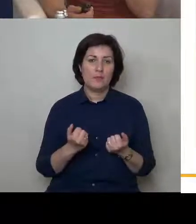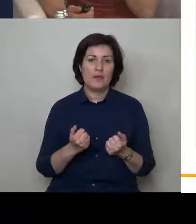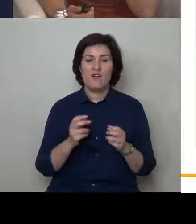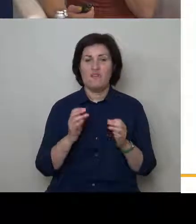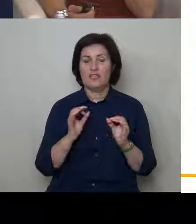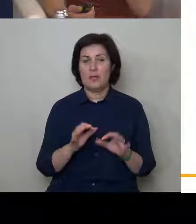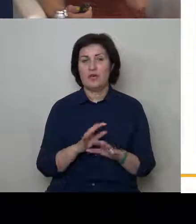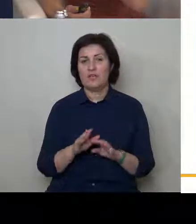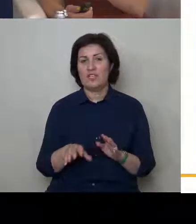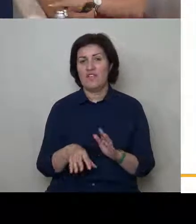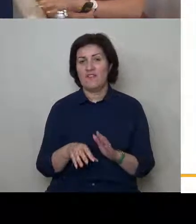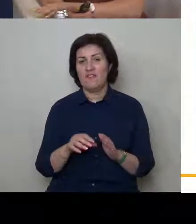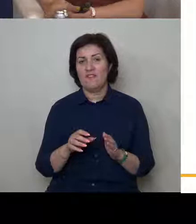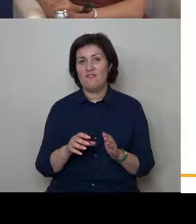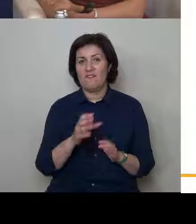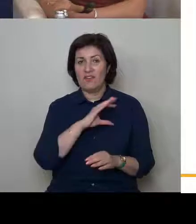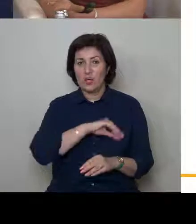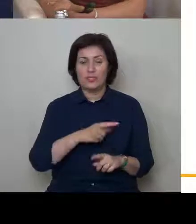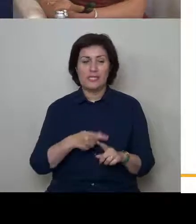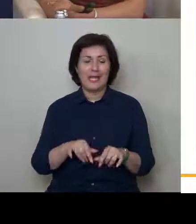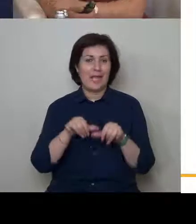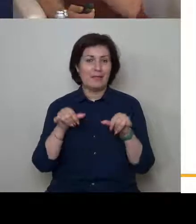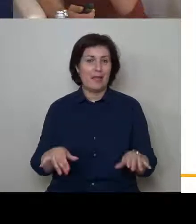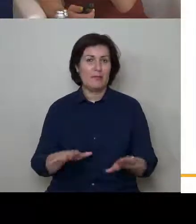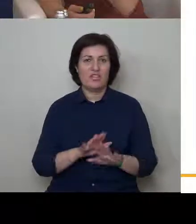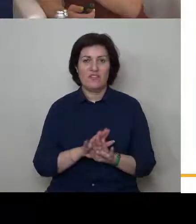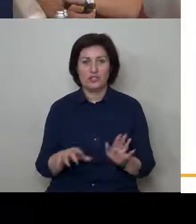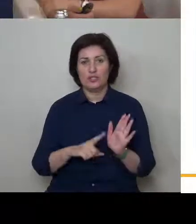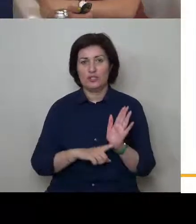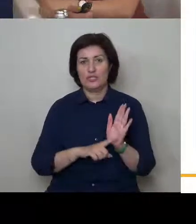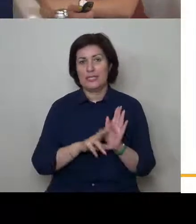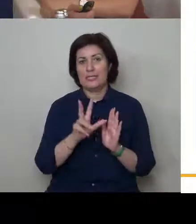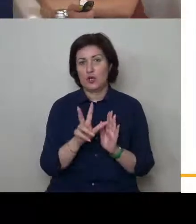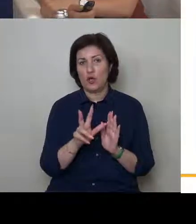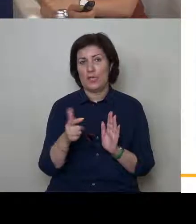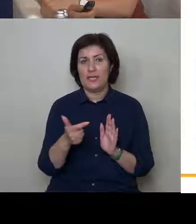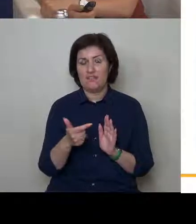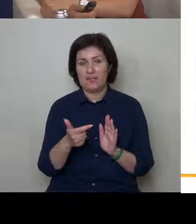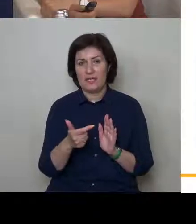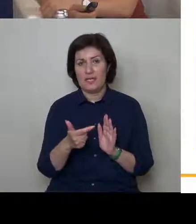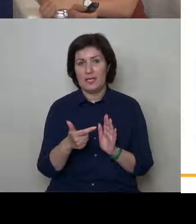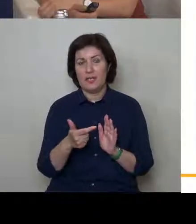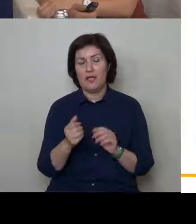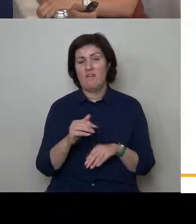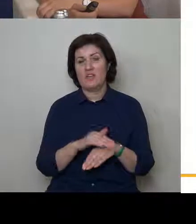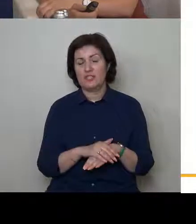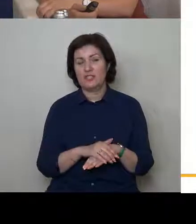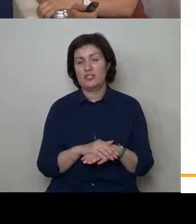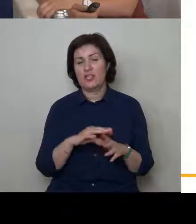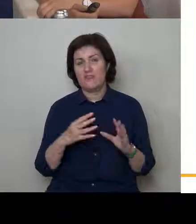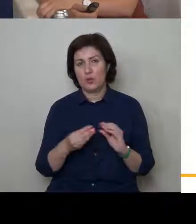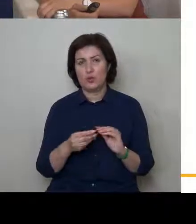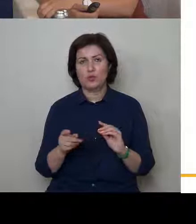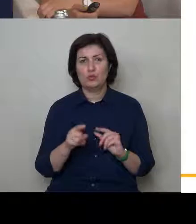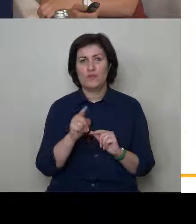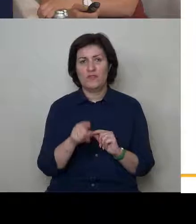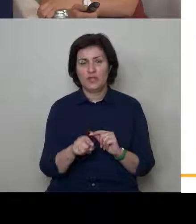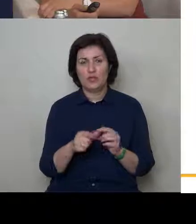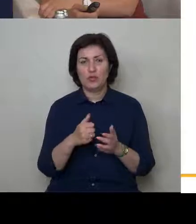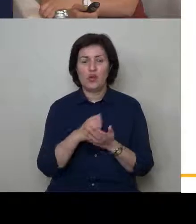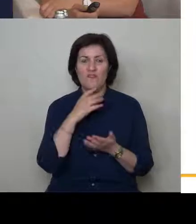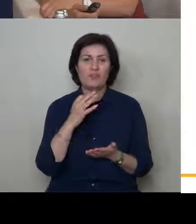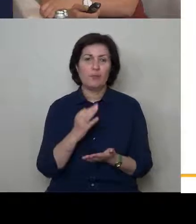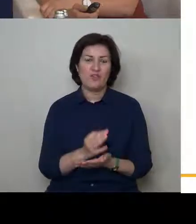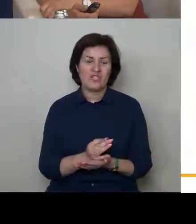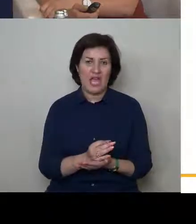who has received this illegal unlawful gain, that is not over 63 hryvnias,